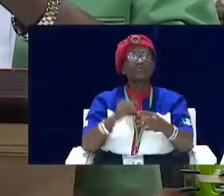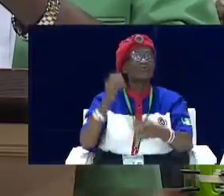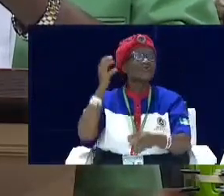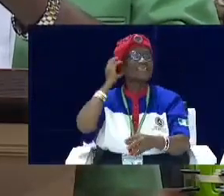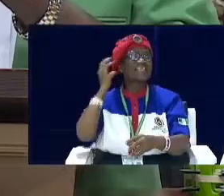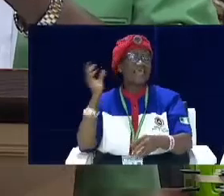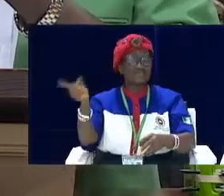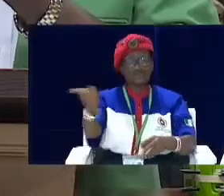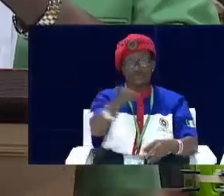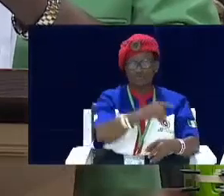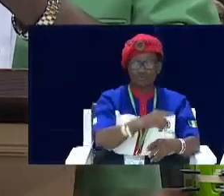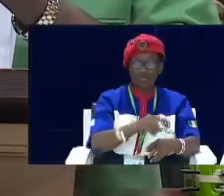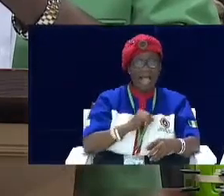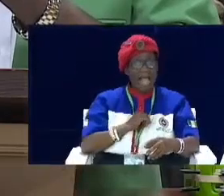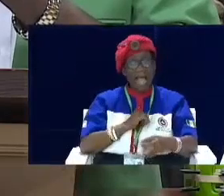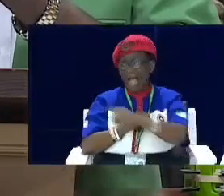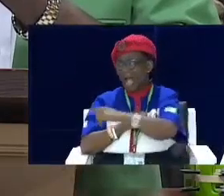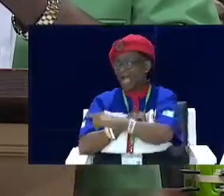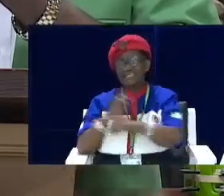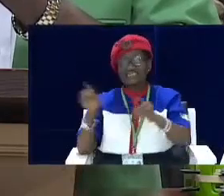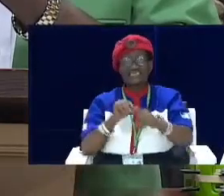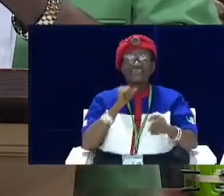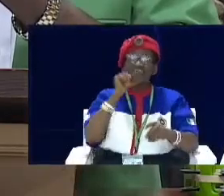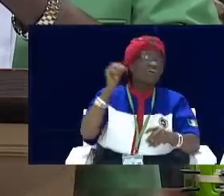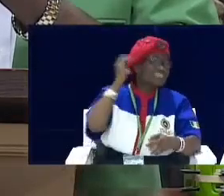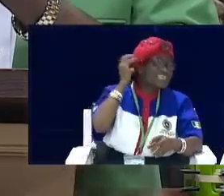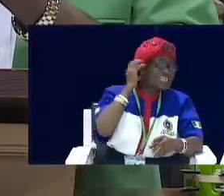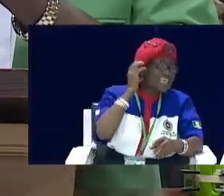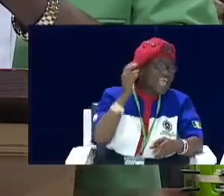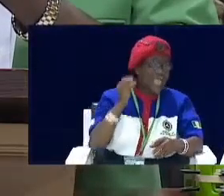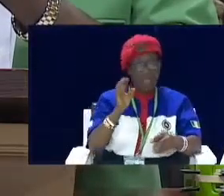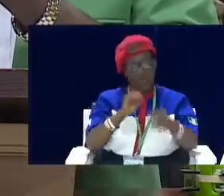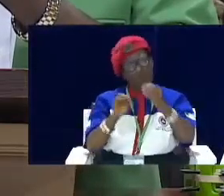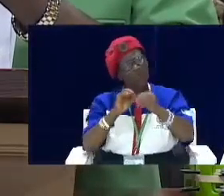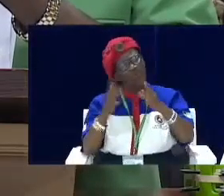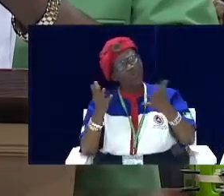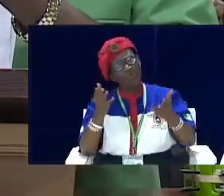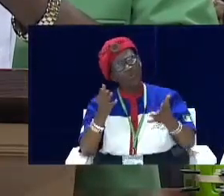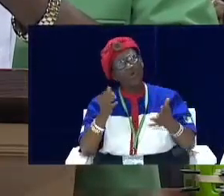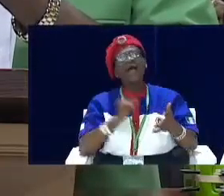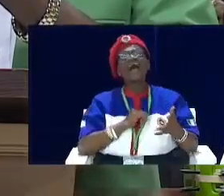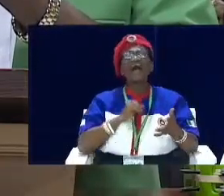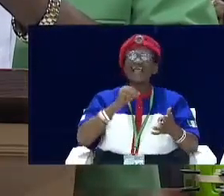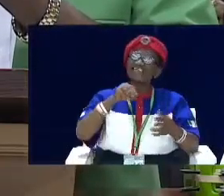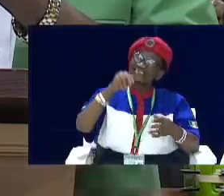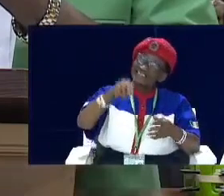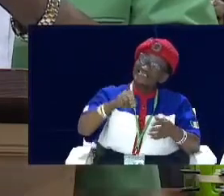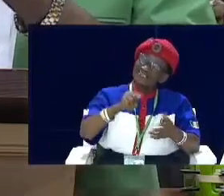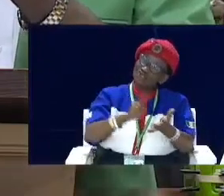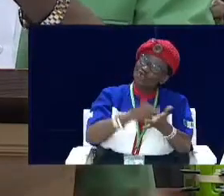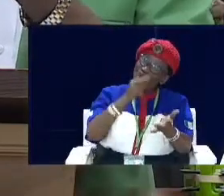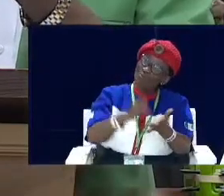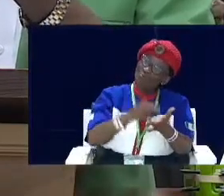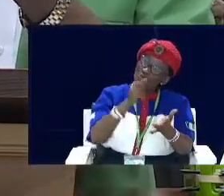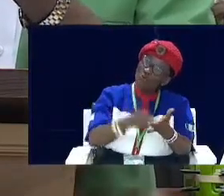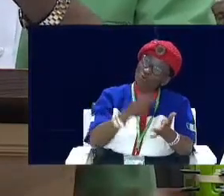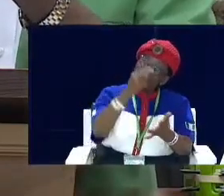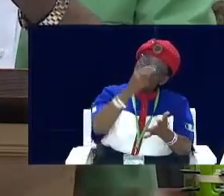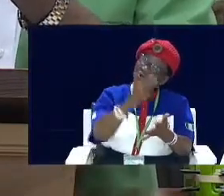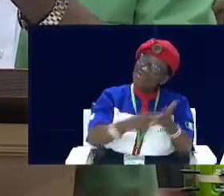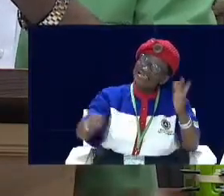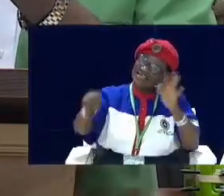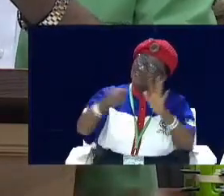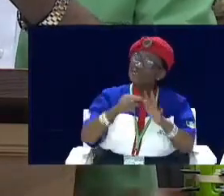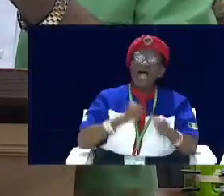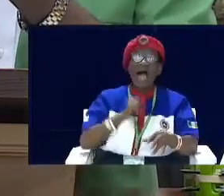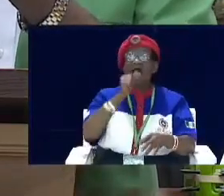e. I didn't hear. Mo gbo e. I lopo meji. I'm not sure I heard you.